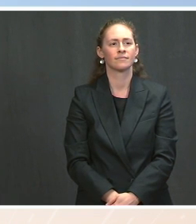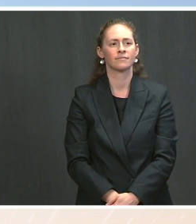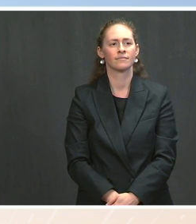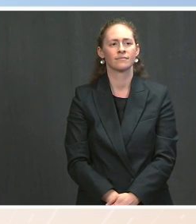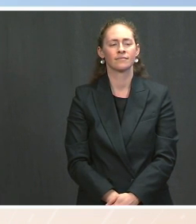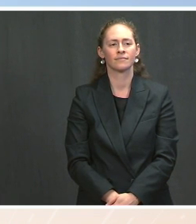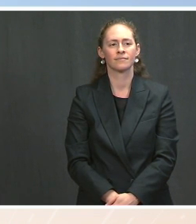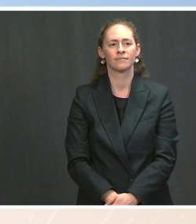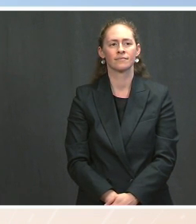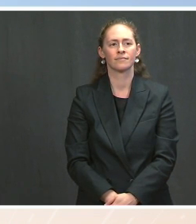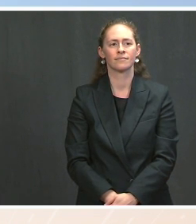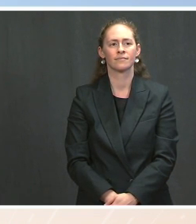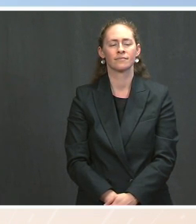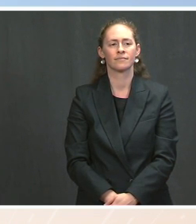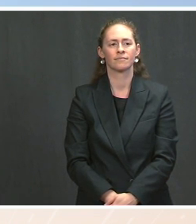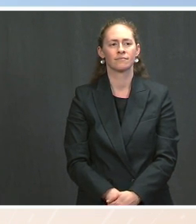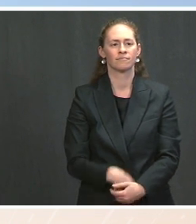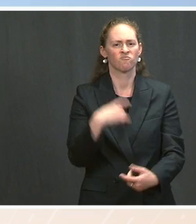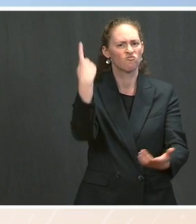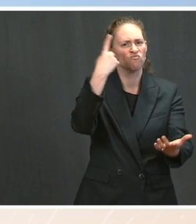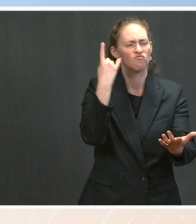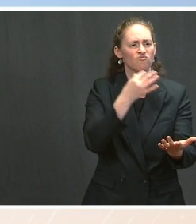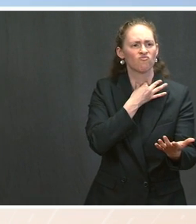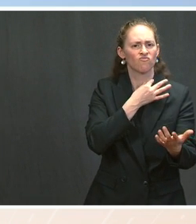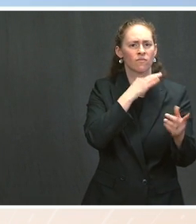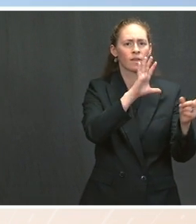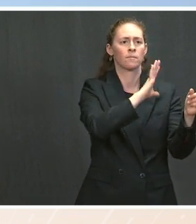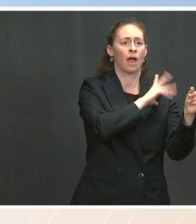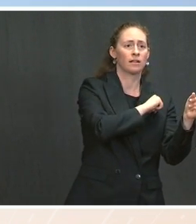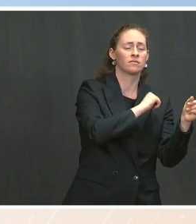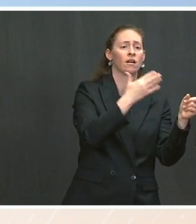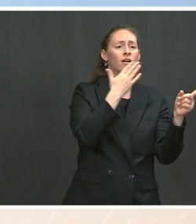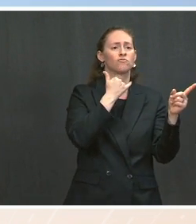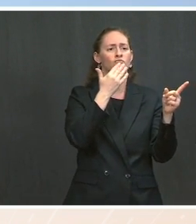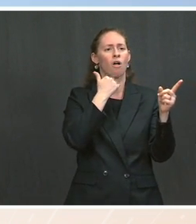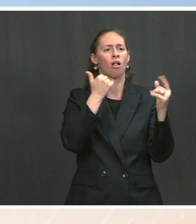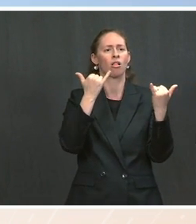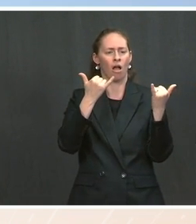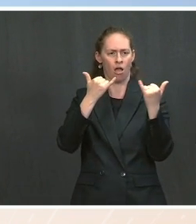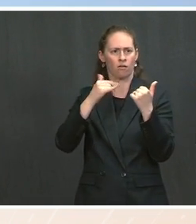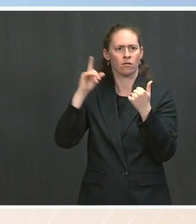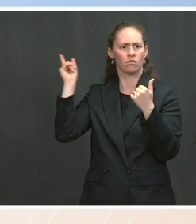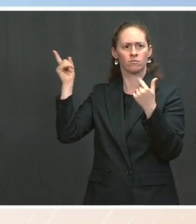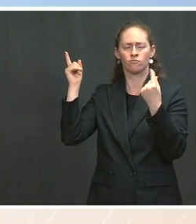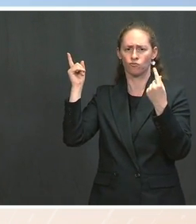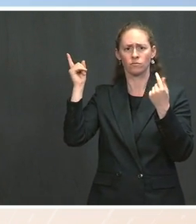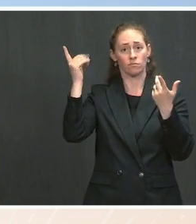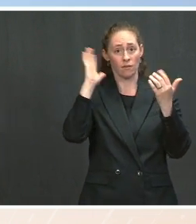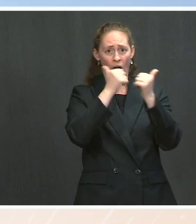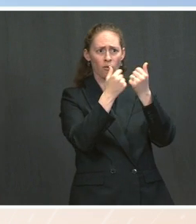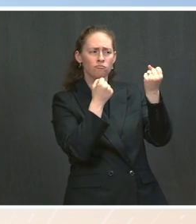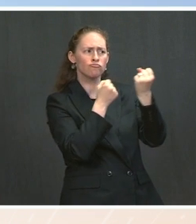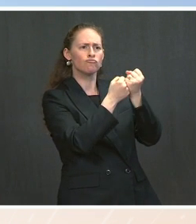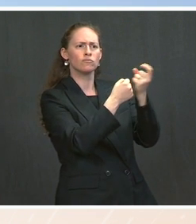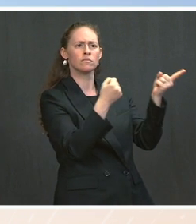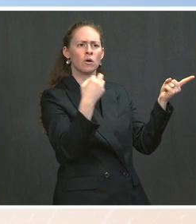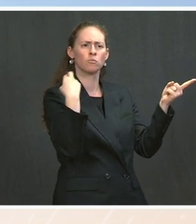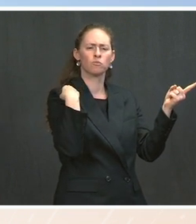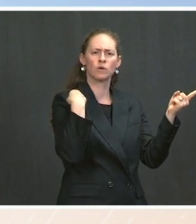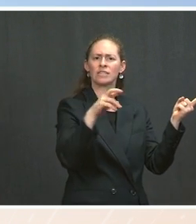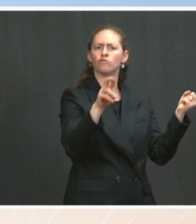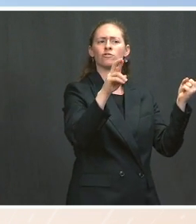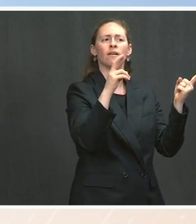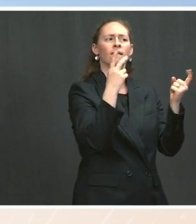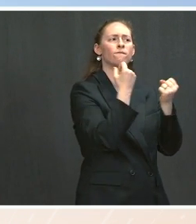to foster international religious freedom? Well, there was a lot wrapped up in there. What I will tell you is that, broadly speaking,